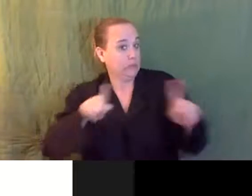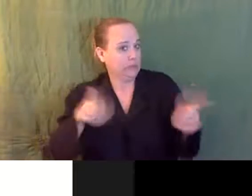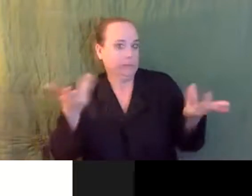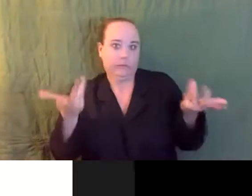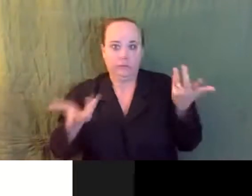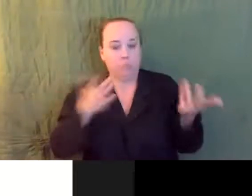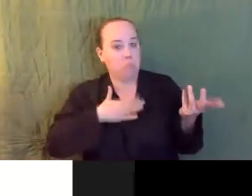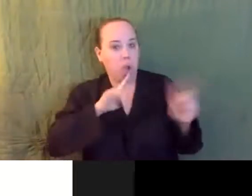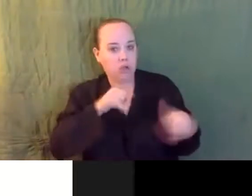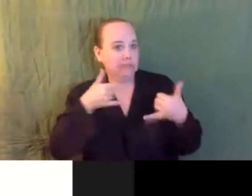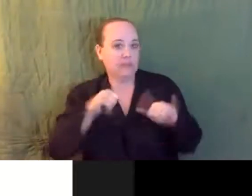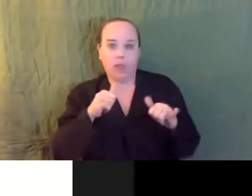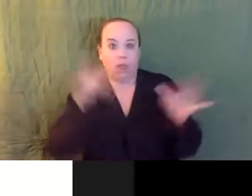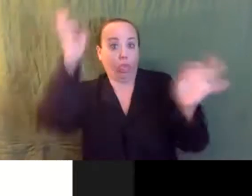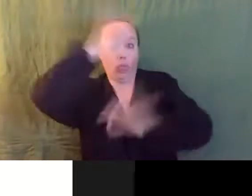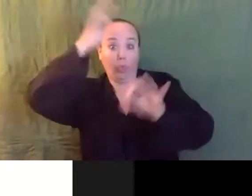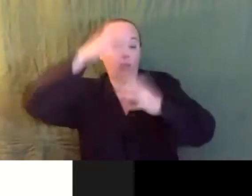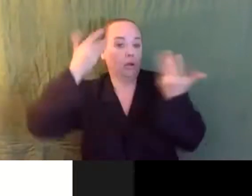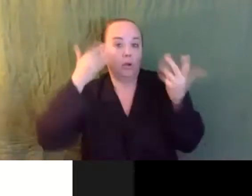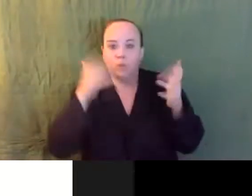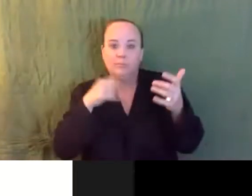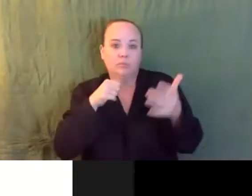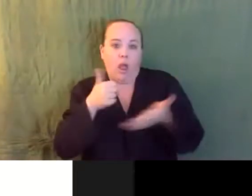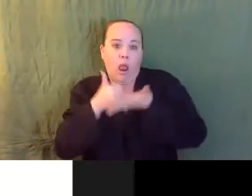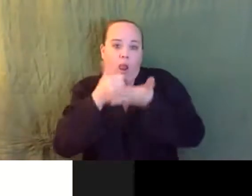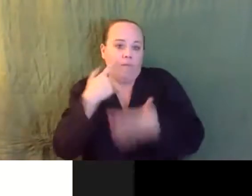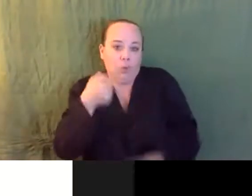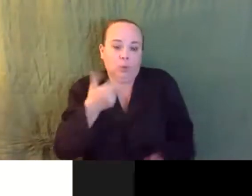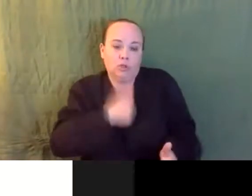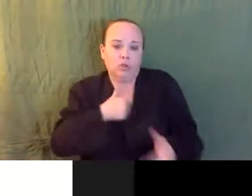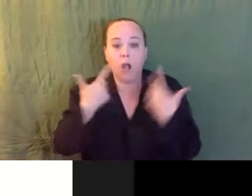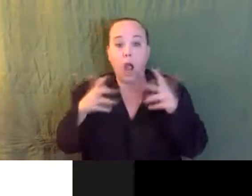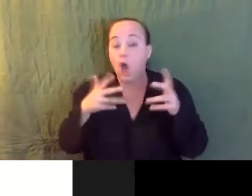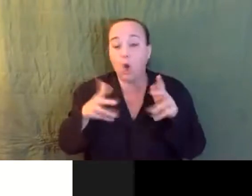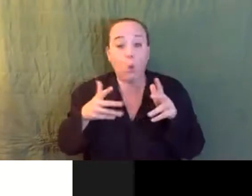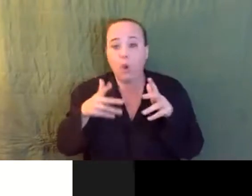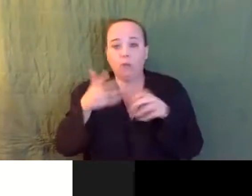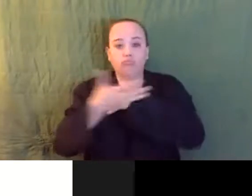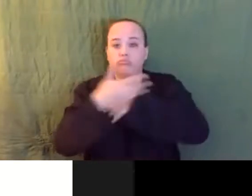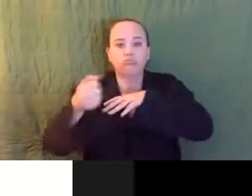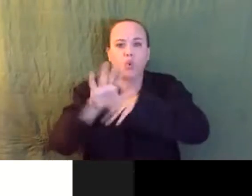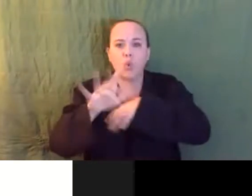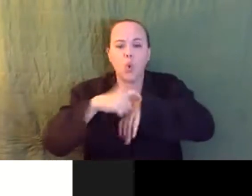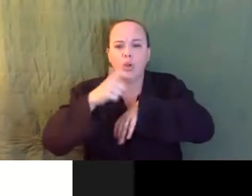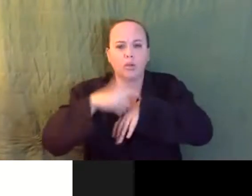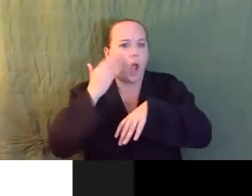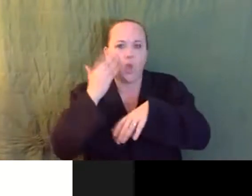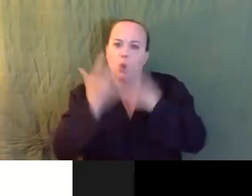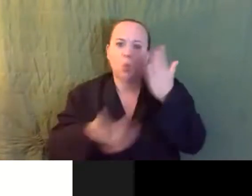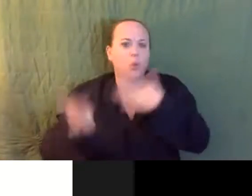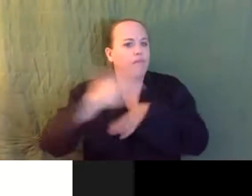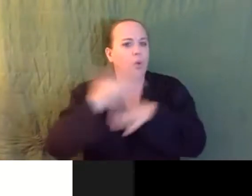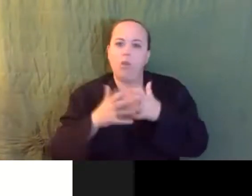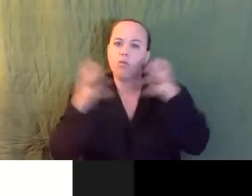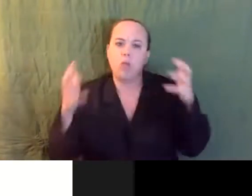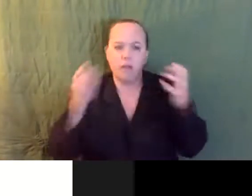My answer was still, I don't know. So I'm still no help. I don't want to hold anyone's time either. I know we've covered a lot. No,